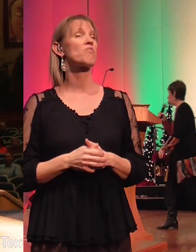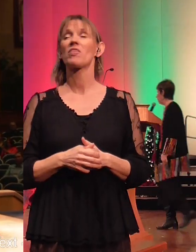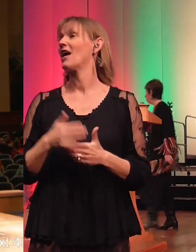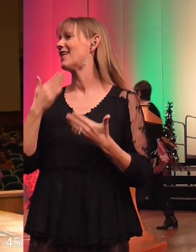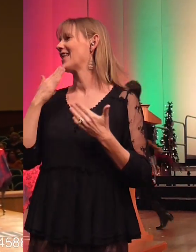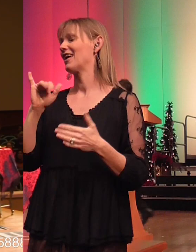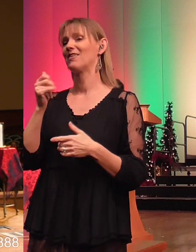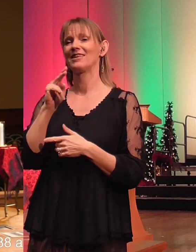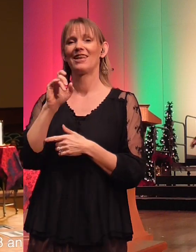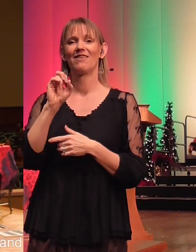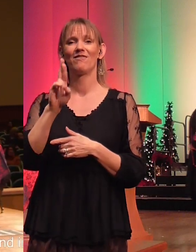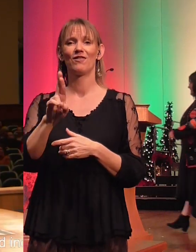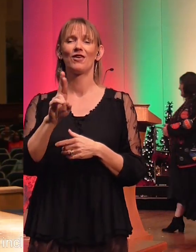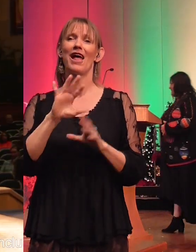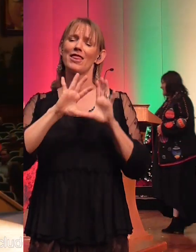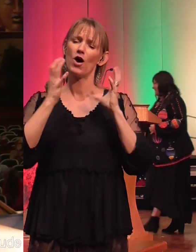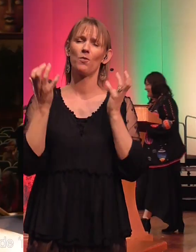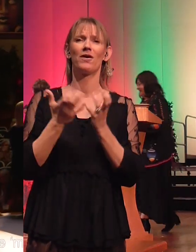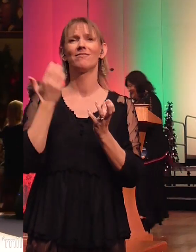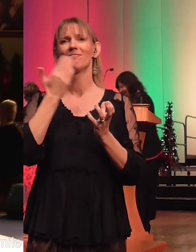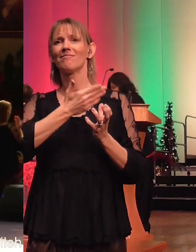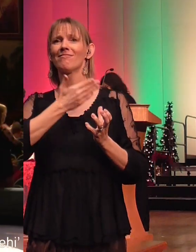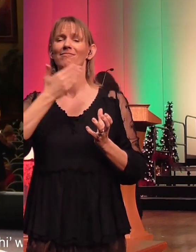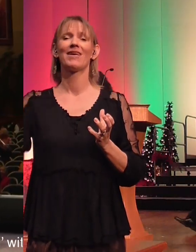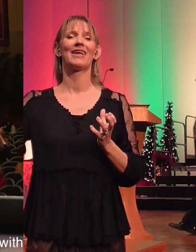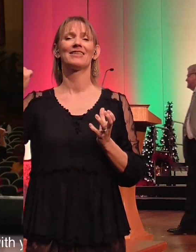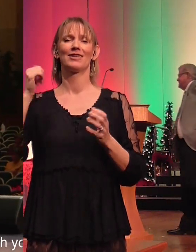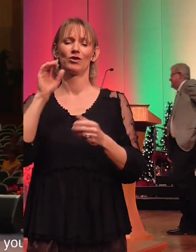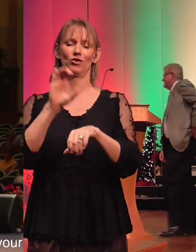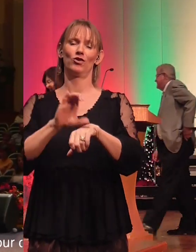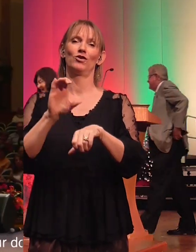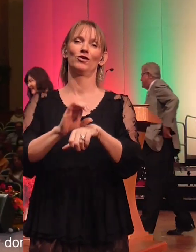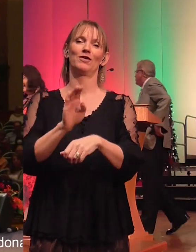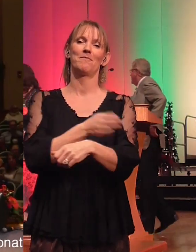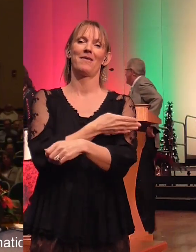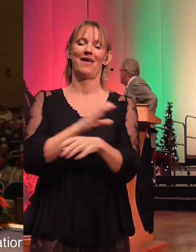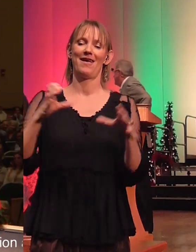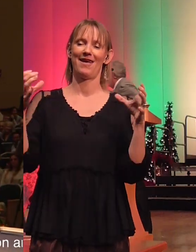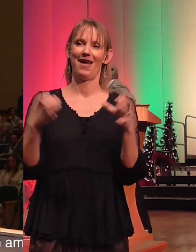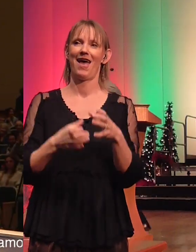Thank you, Miss Jennifer, and to the world's greatest church band. Thank you.